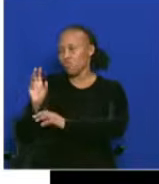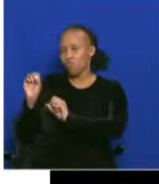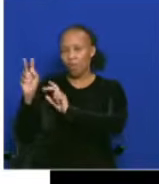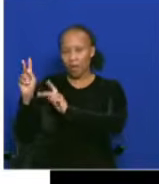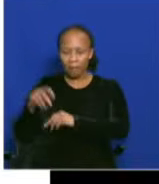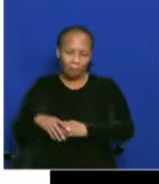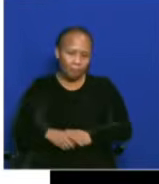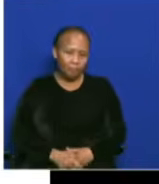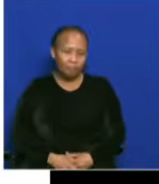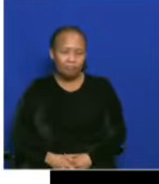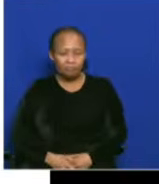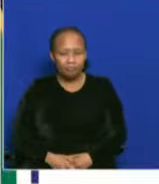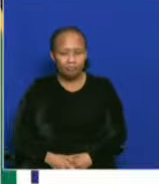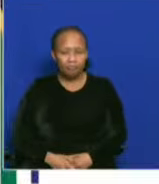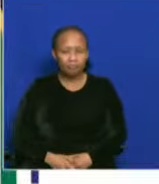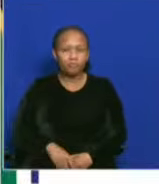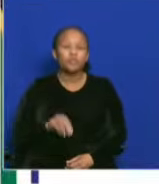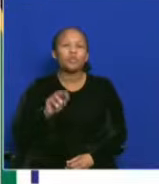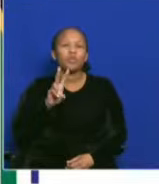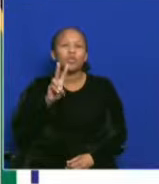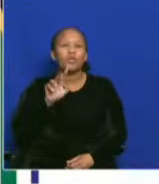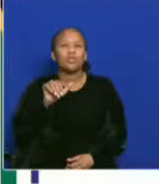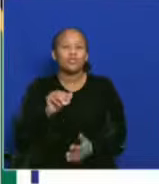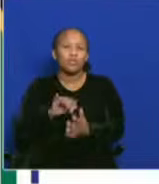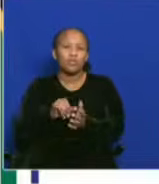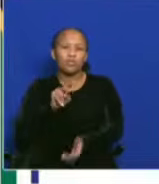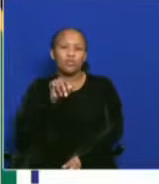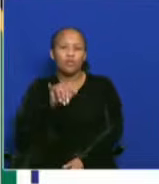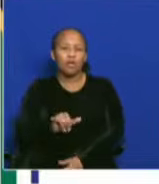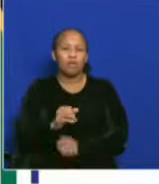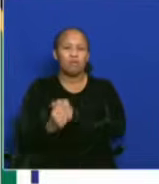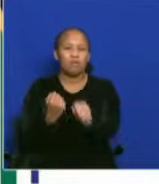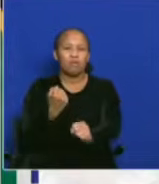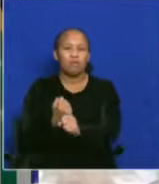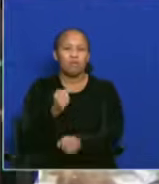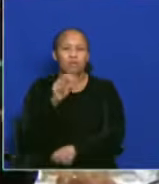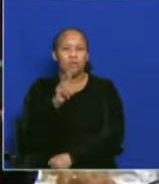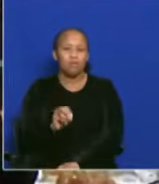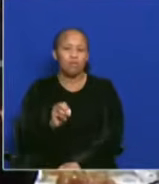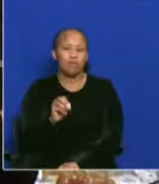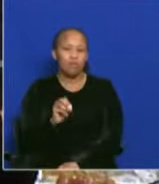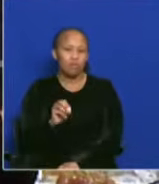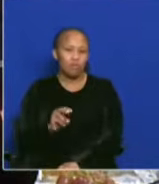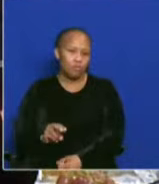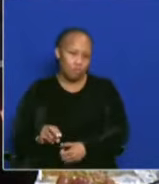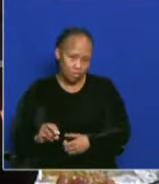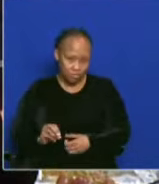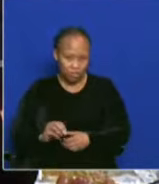That's 26 July 2021. On the same day,